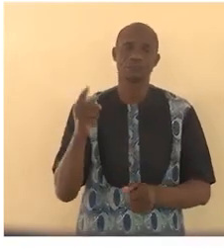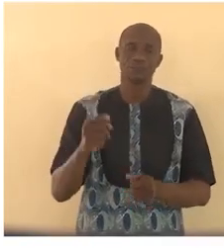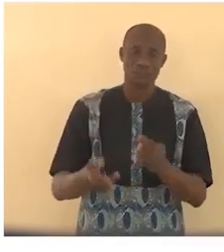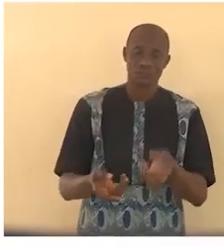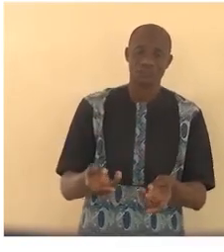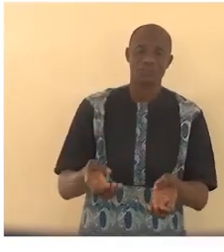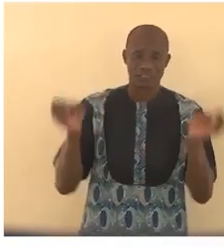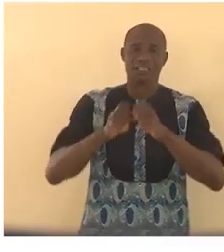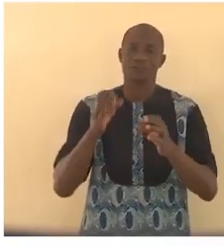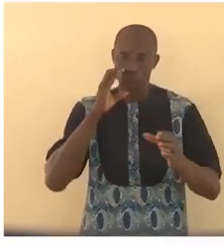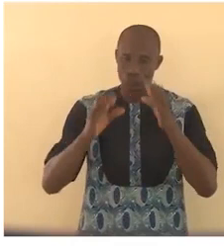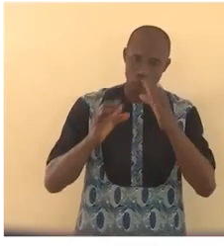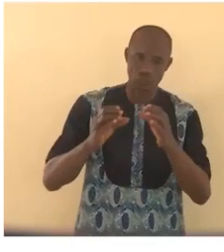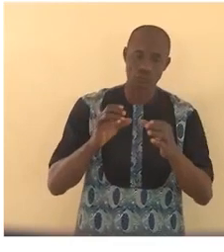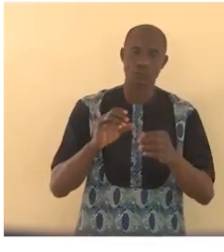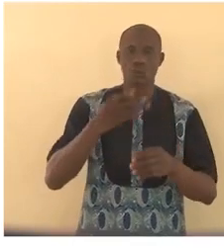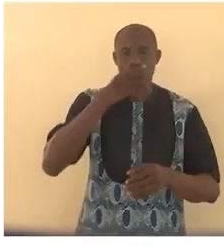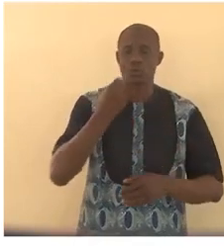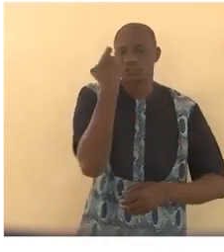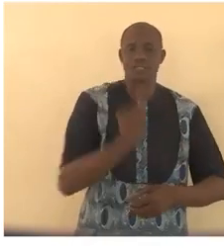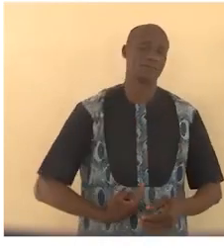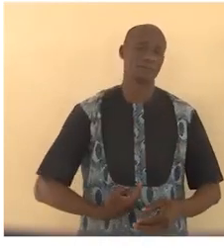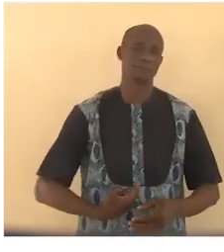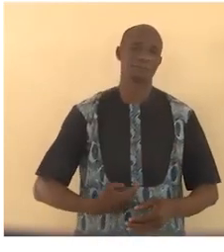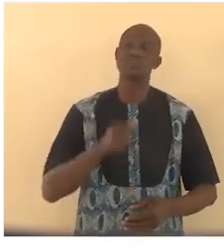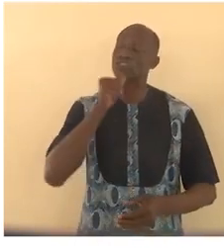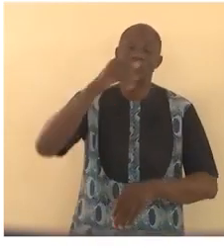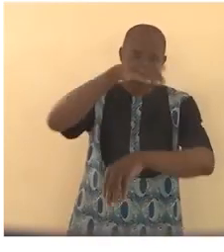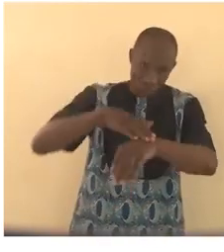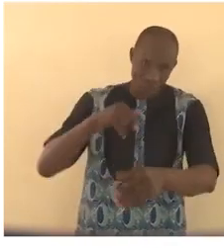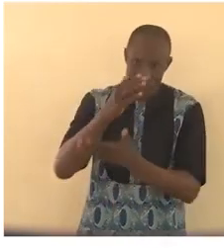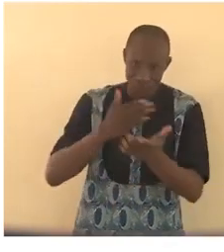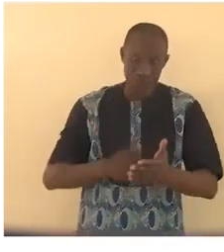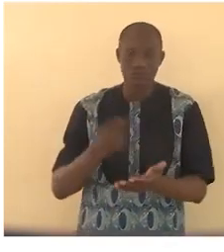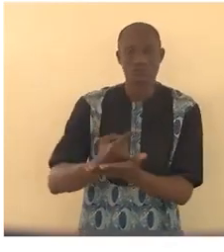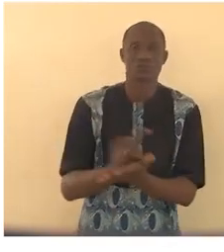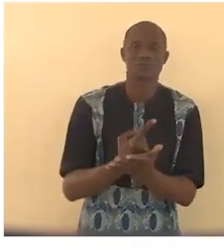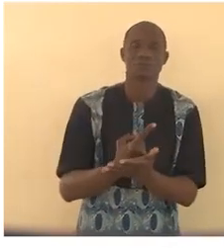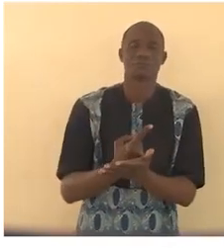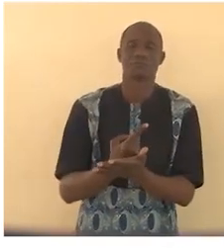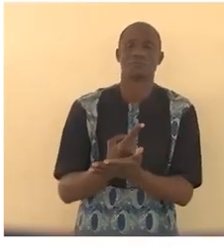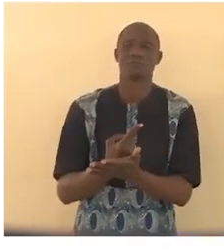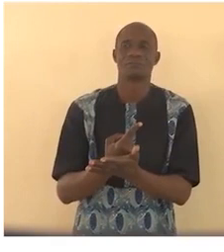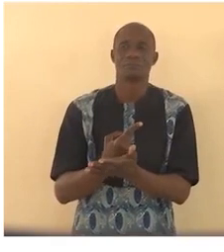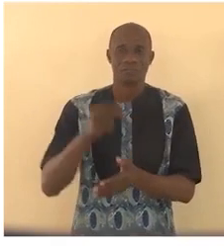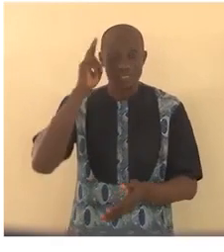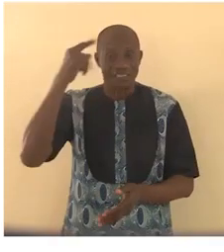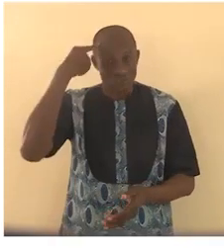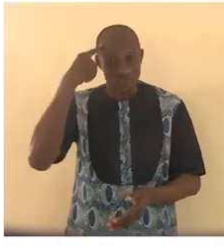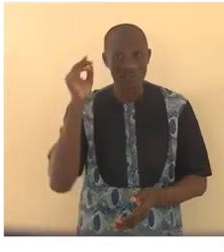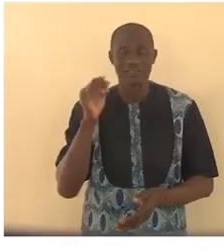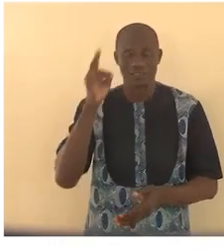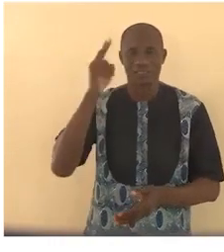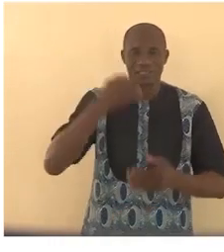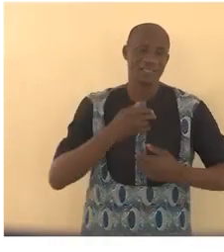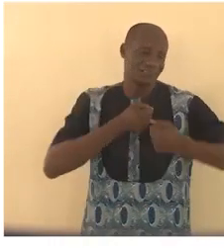his conversation was a monologue. He didn't call another person to discuss about his bumper harvest. It was a monologue. He thought he